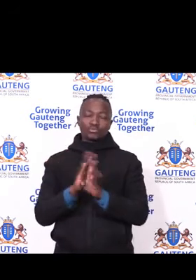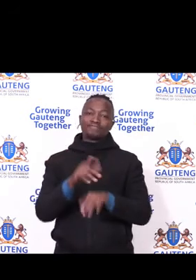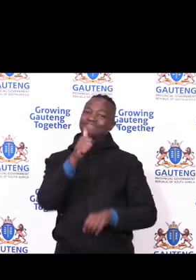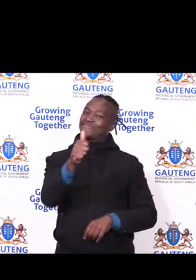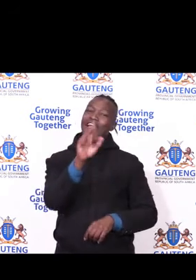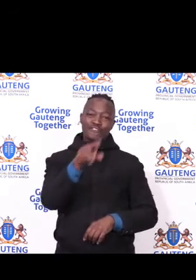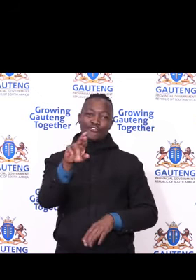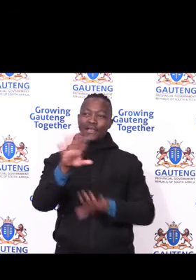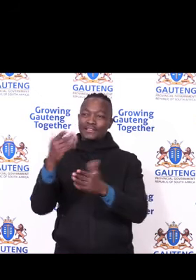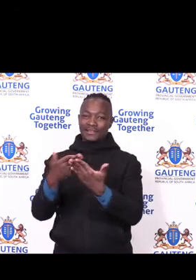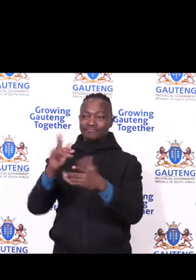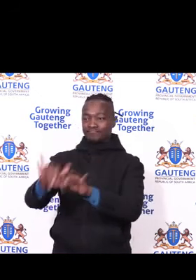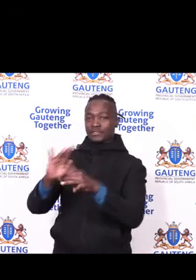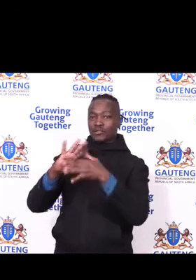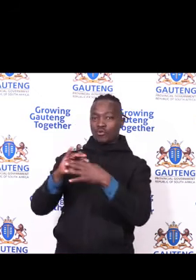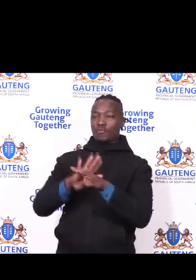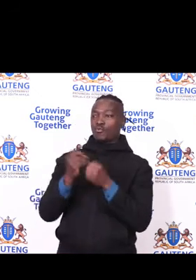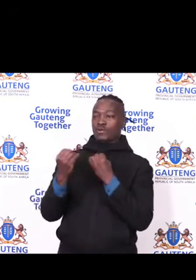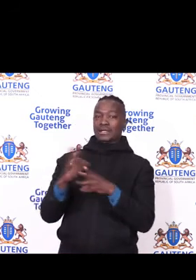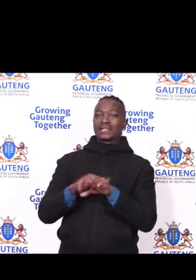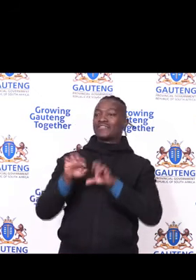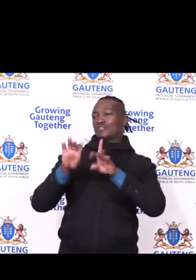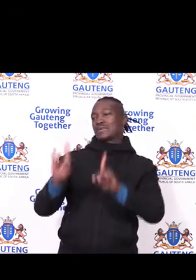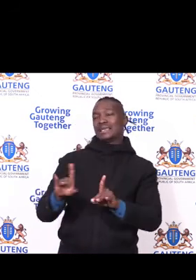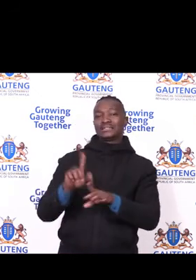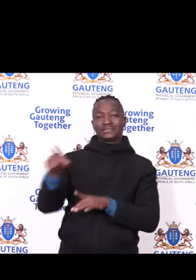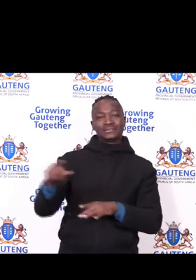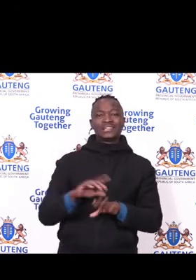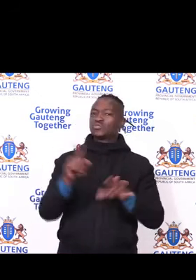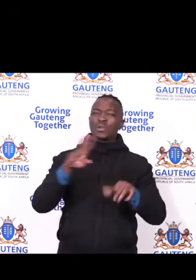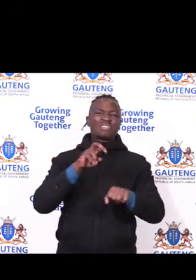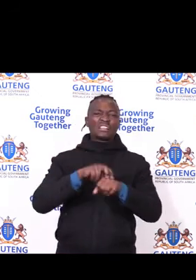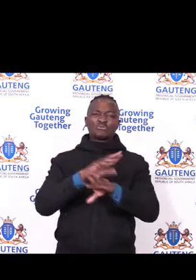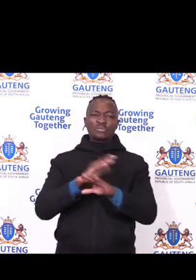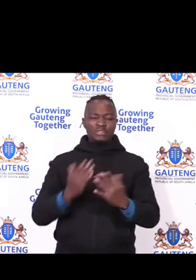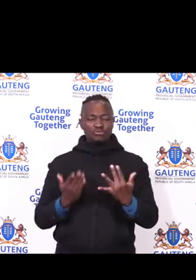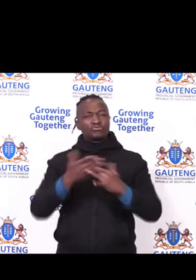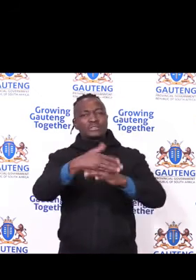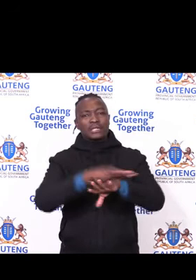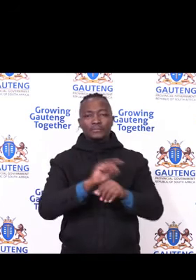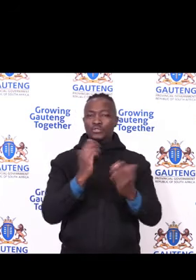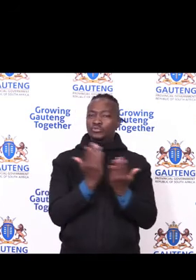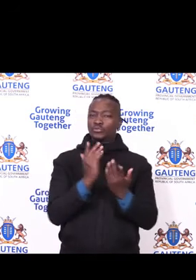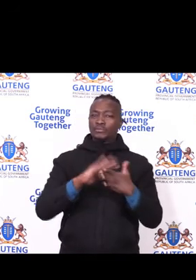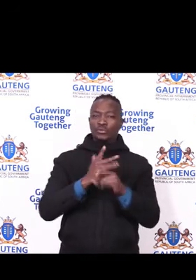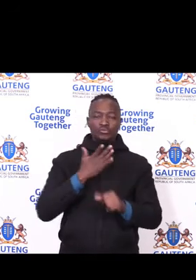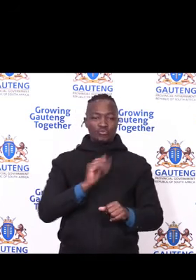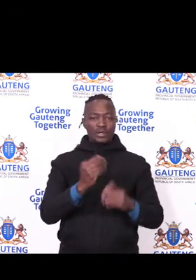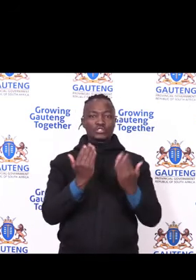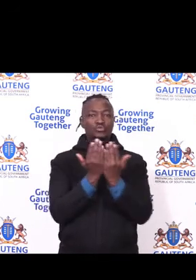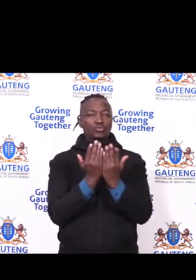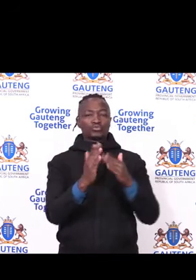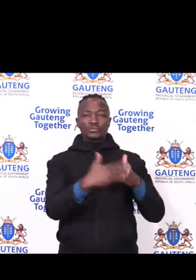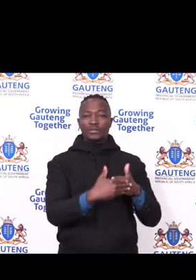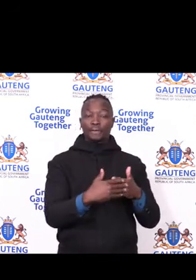at home and will provide academic support. So there's no need to disrupt schools on the basis that you want schools to be closed. But we've